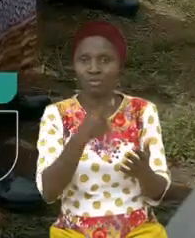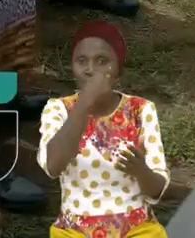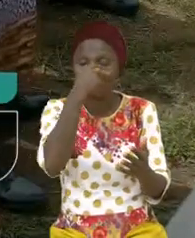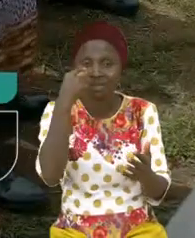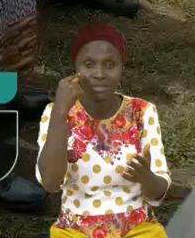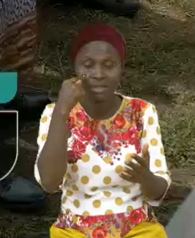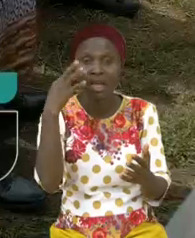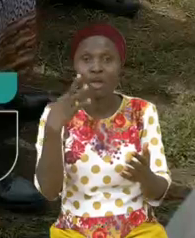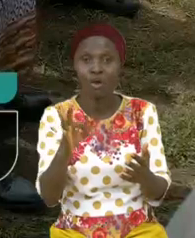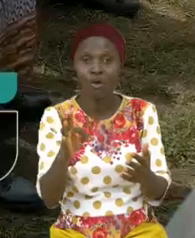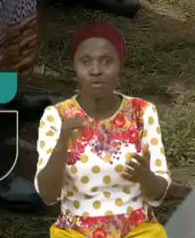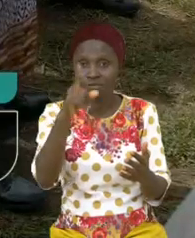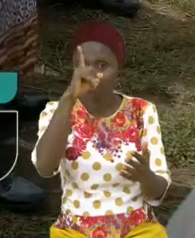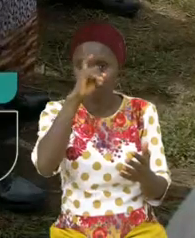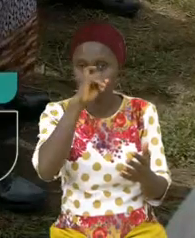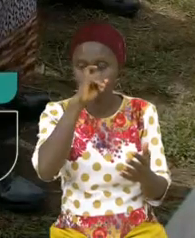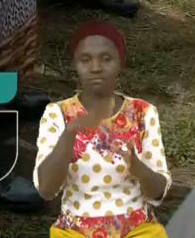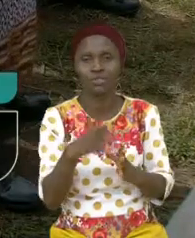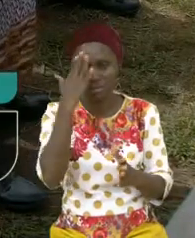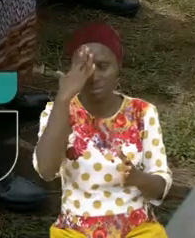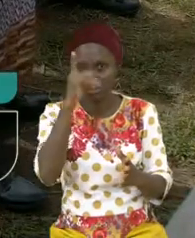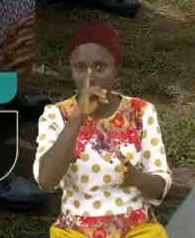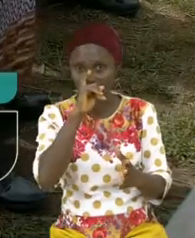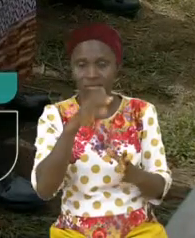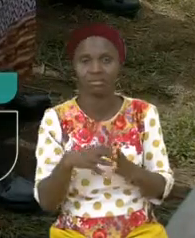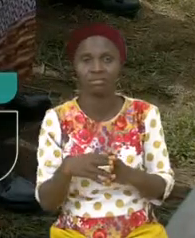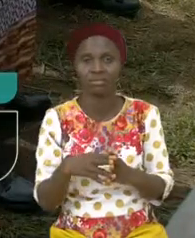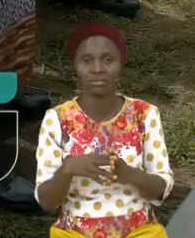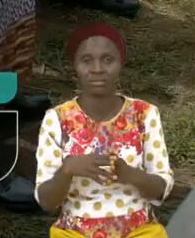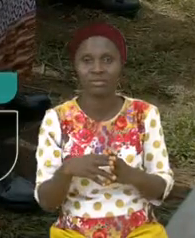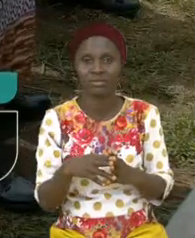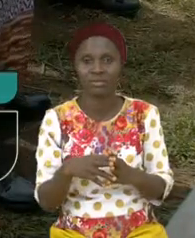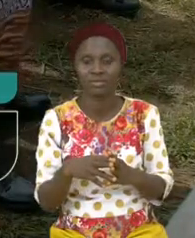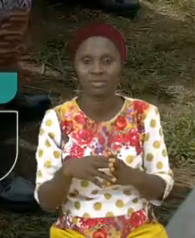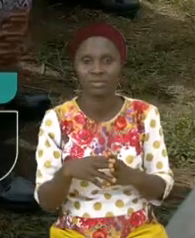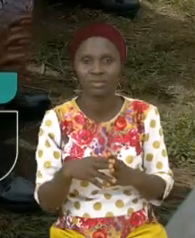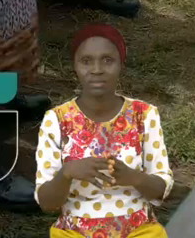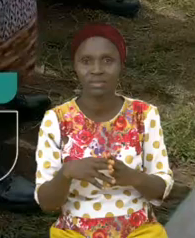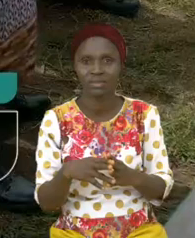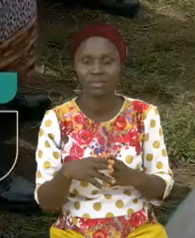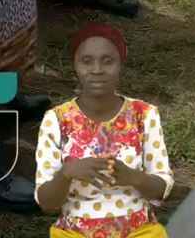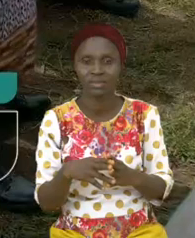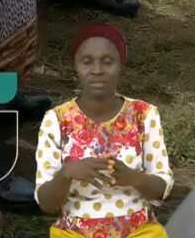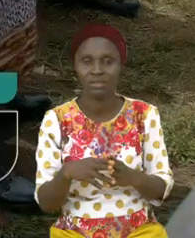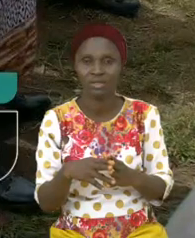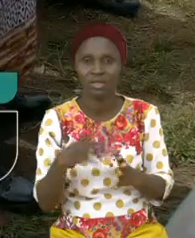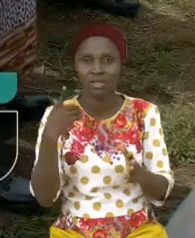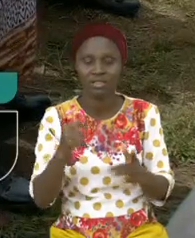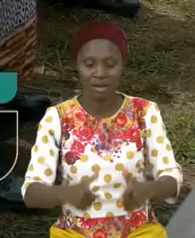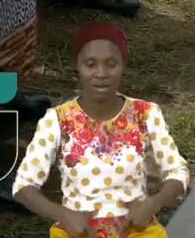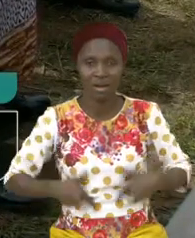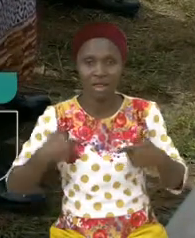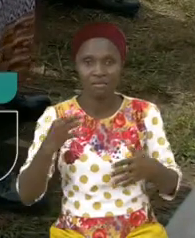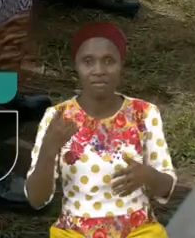of the eagle. You know, the eagle is like The life of the